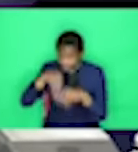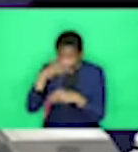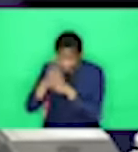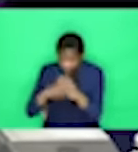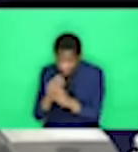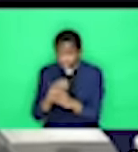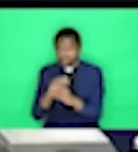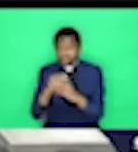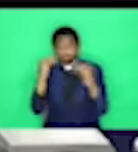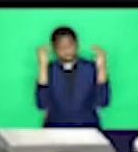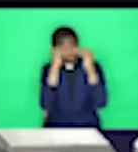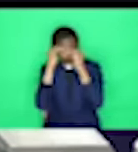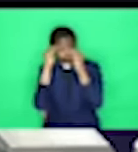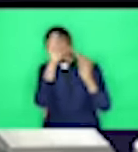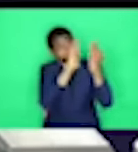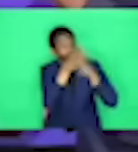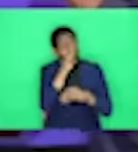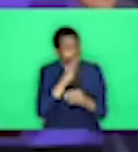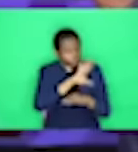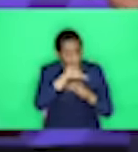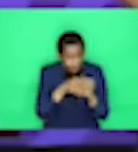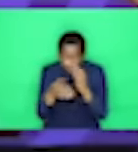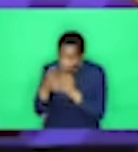We are all carriers of God's image.